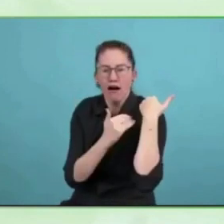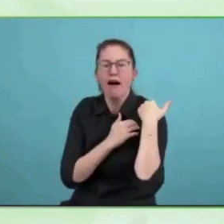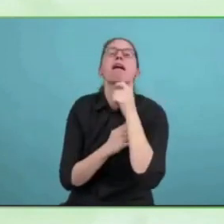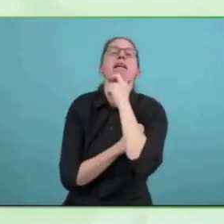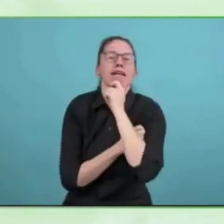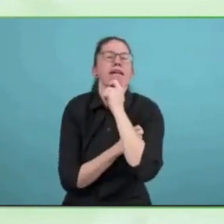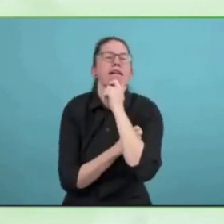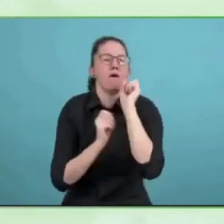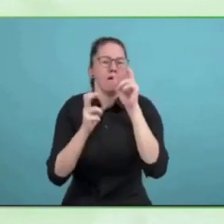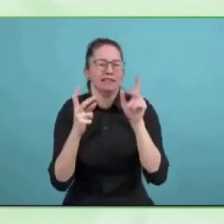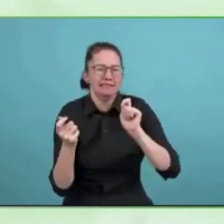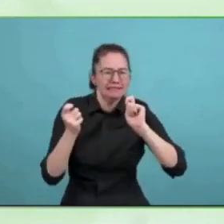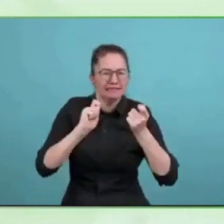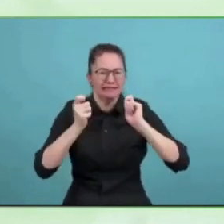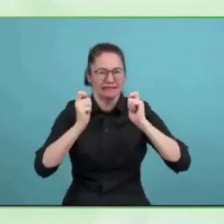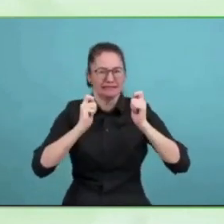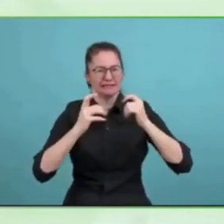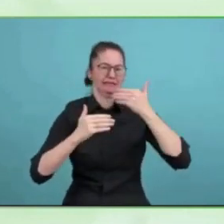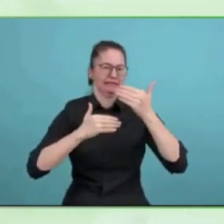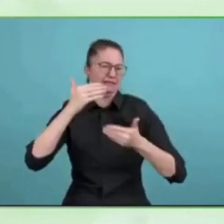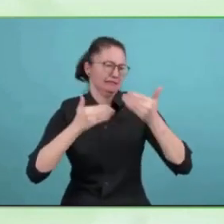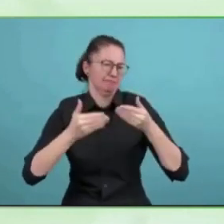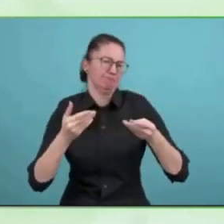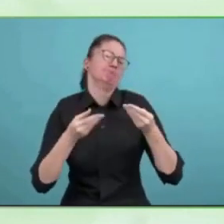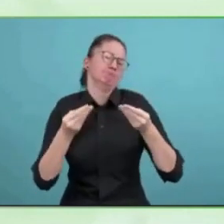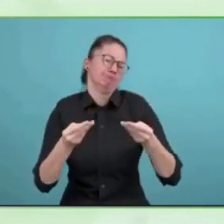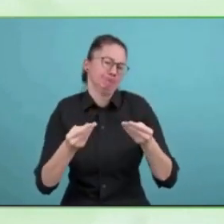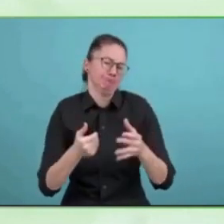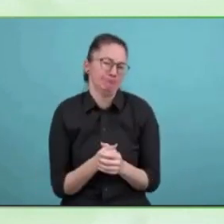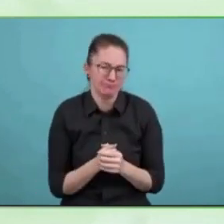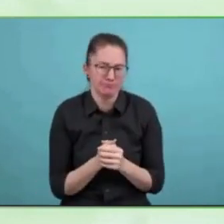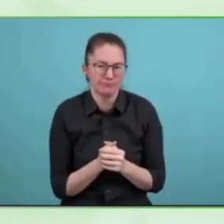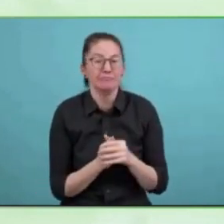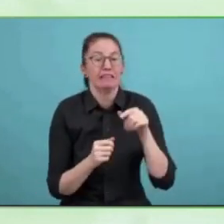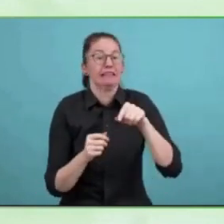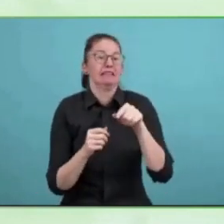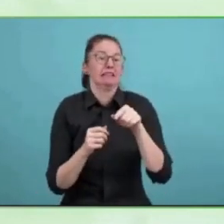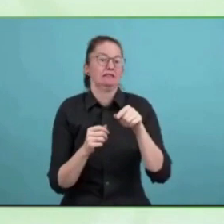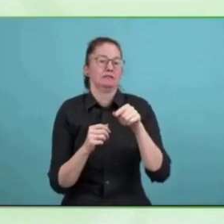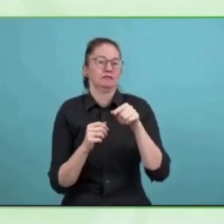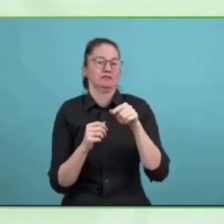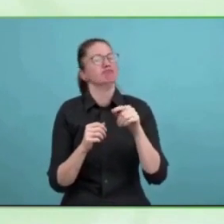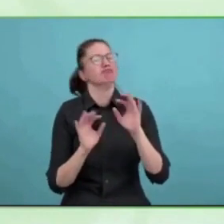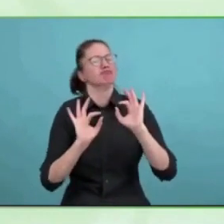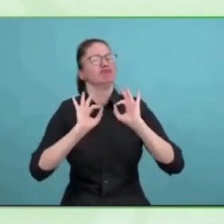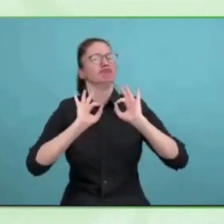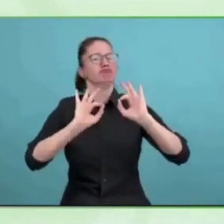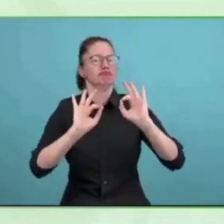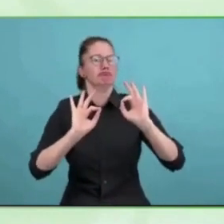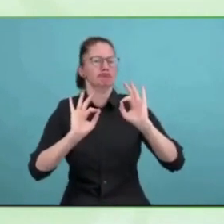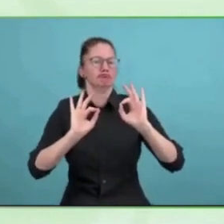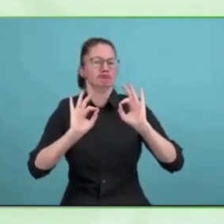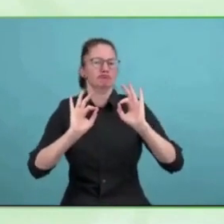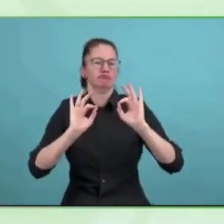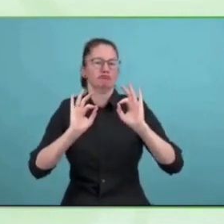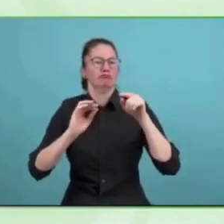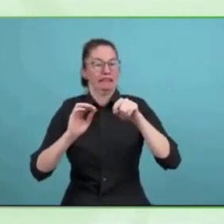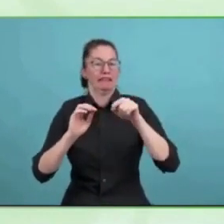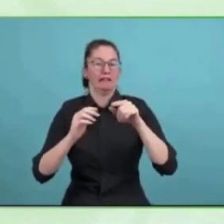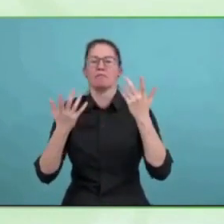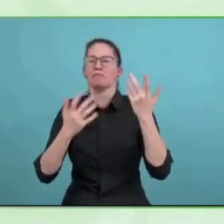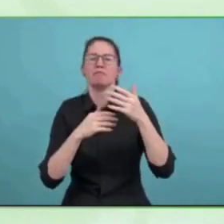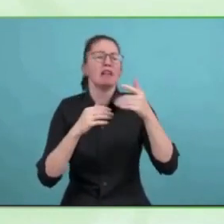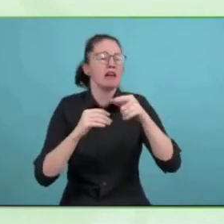And so what we tried to do was to look at the universal principles that shape the Convention on the Rights of Persons